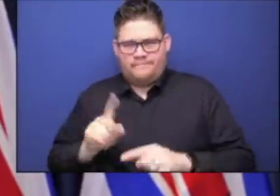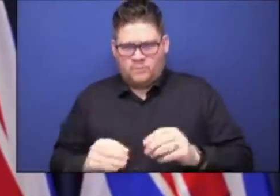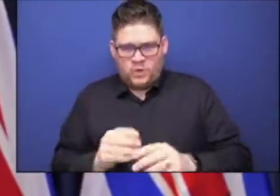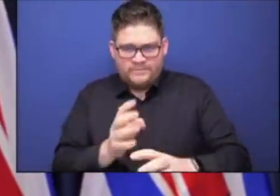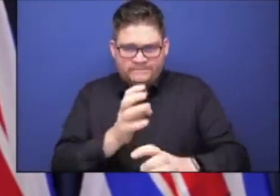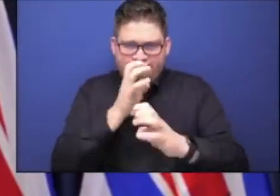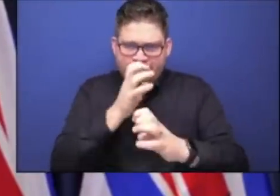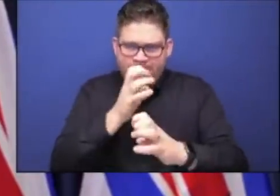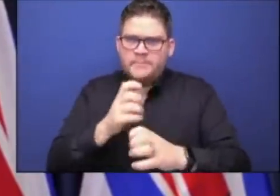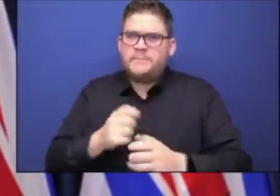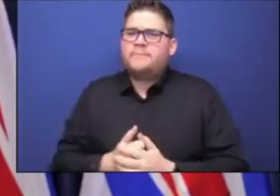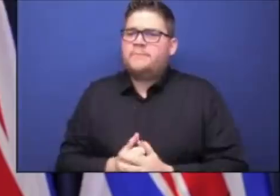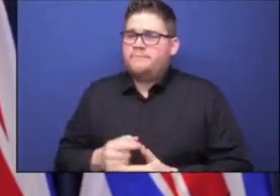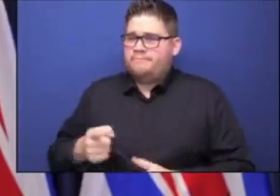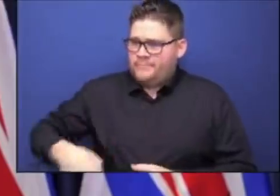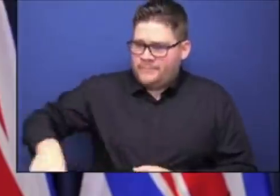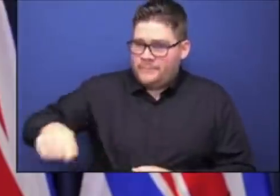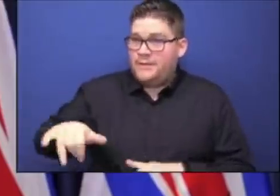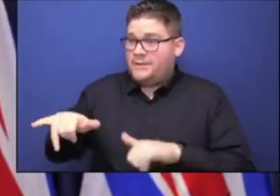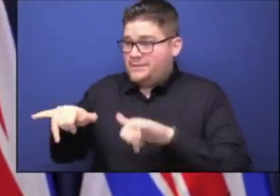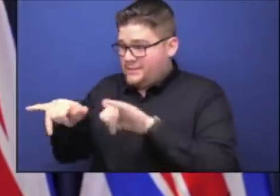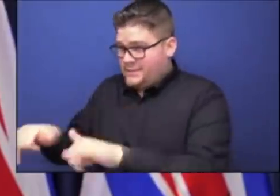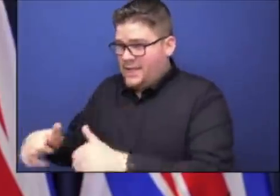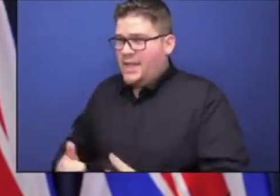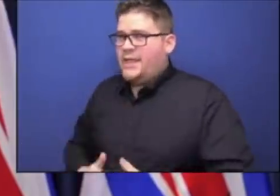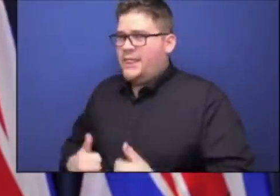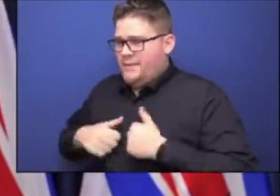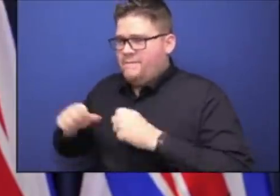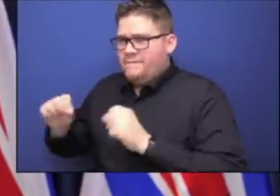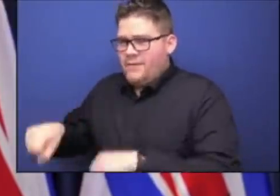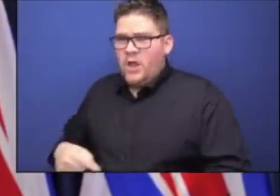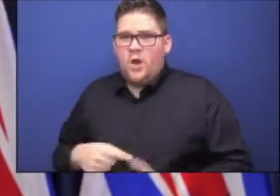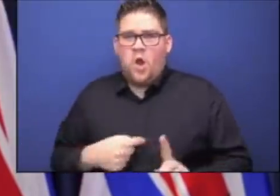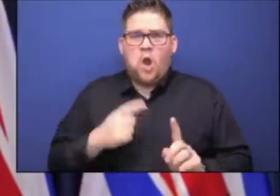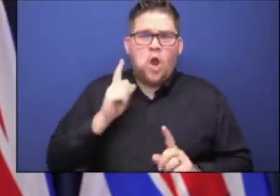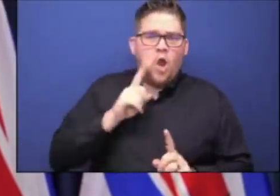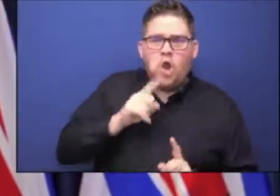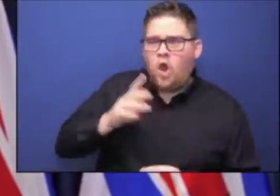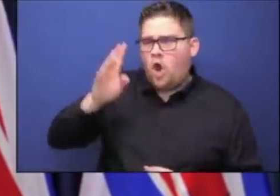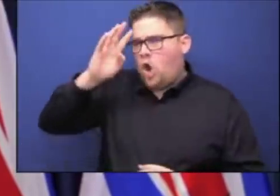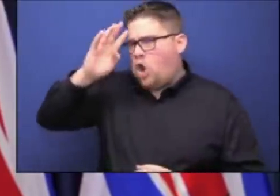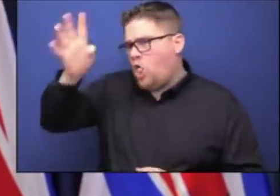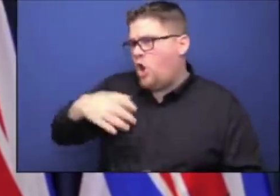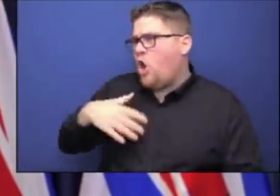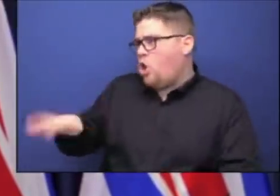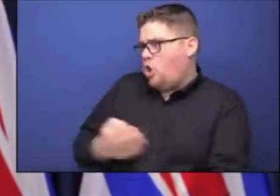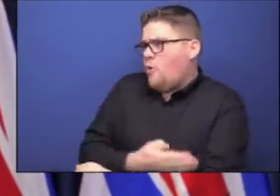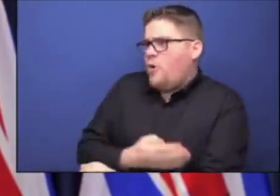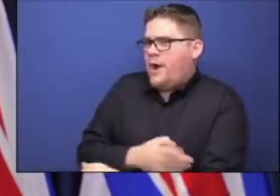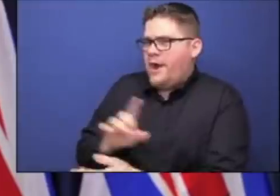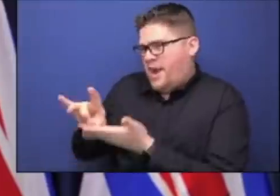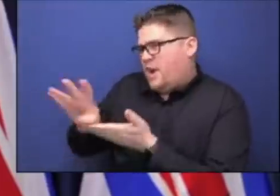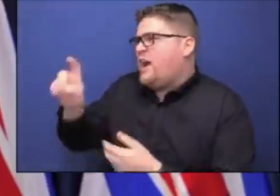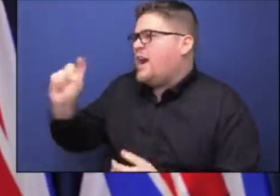eviction notice for a phony renovation. No longer will people be getting eviction notices for